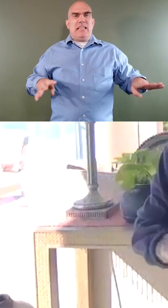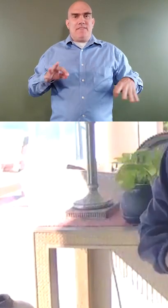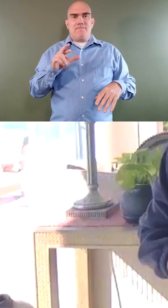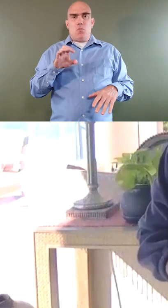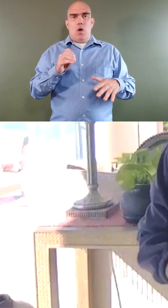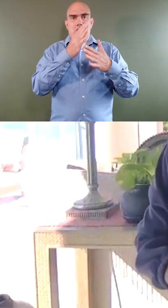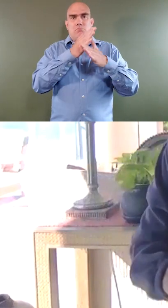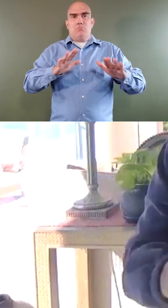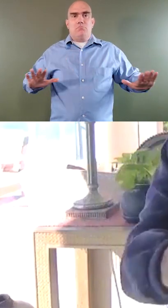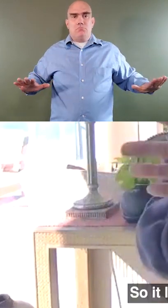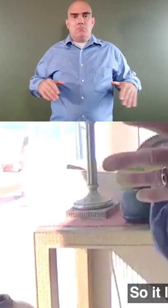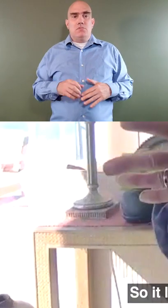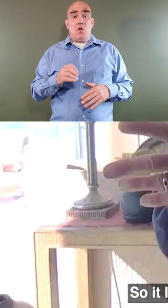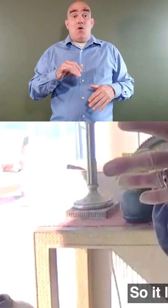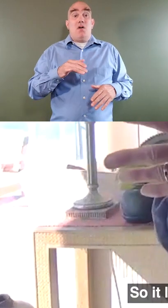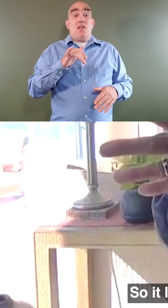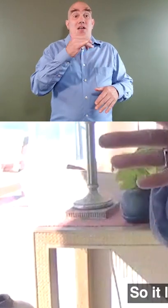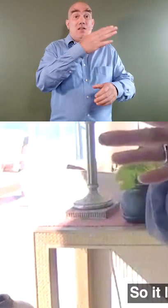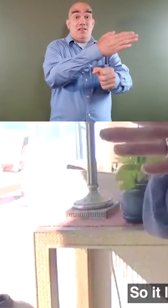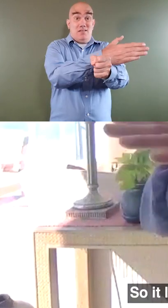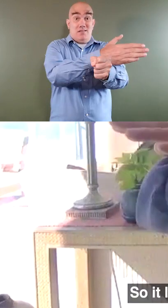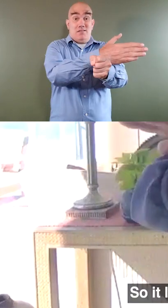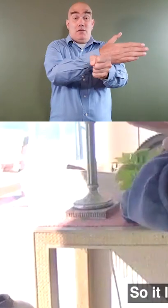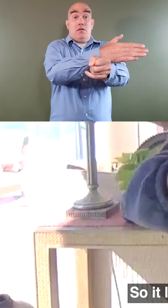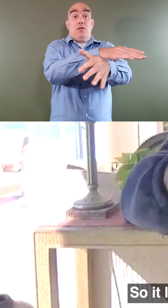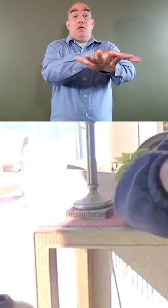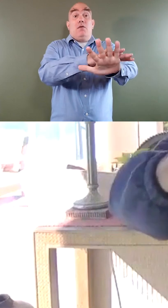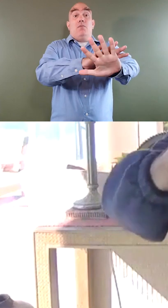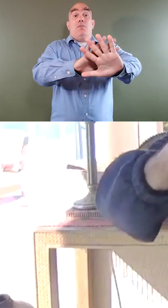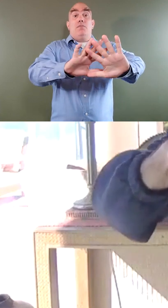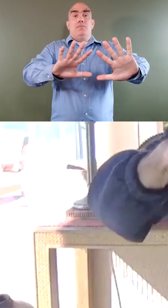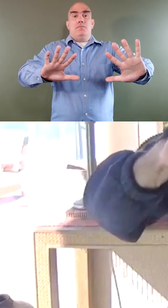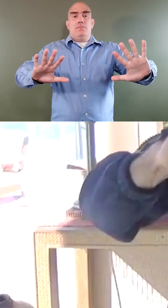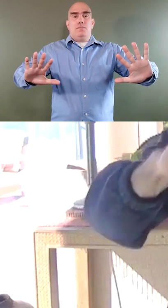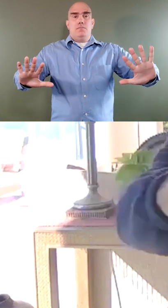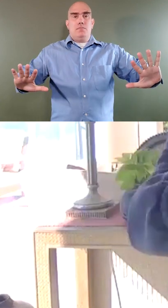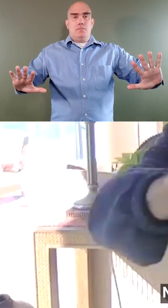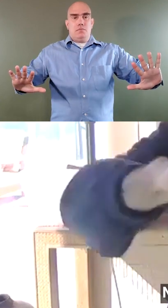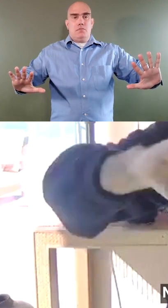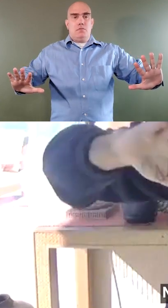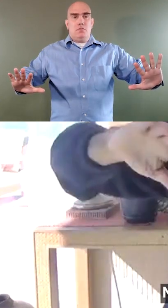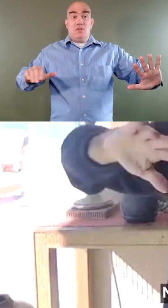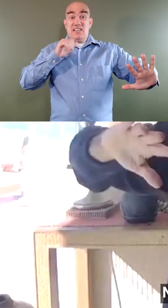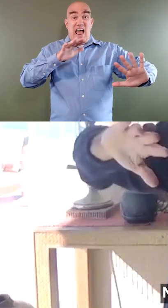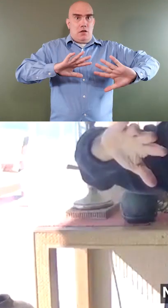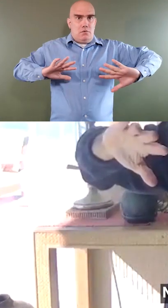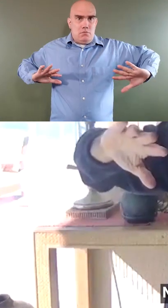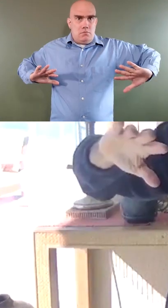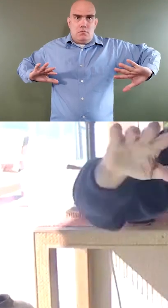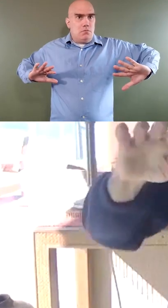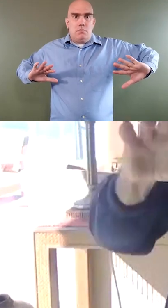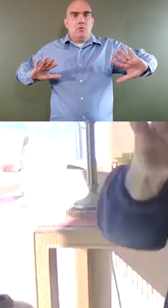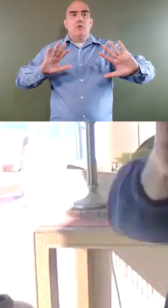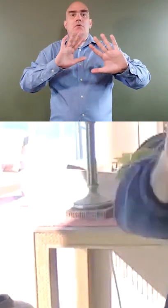force. So it looks like this, open the hands up and come back. Now, this is not done this